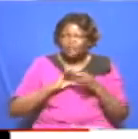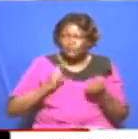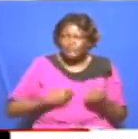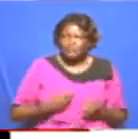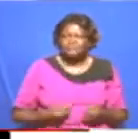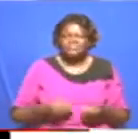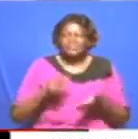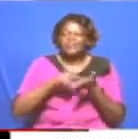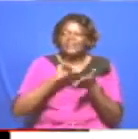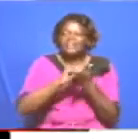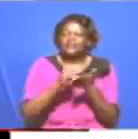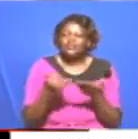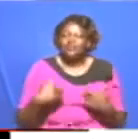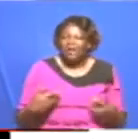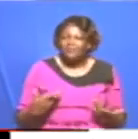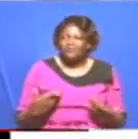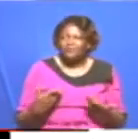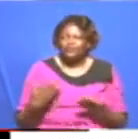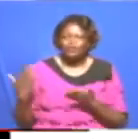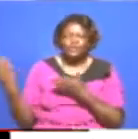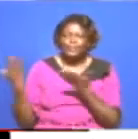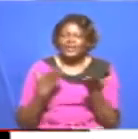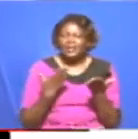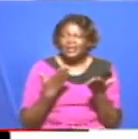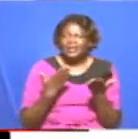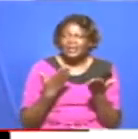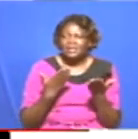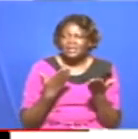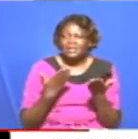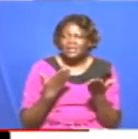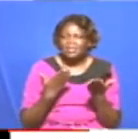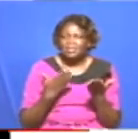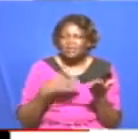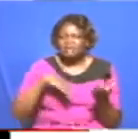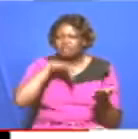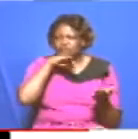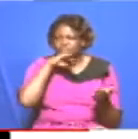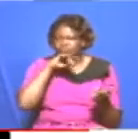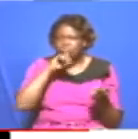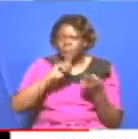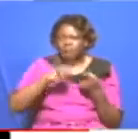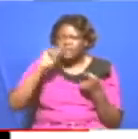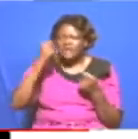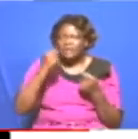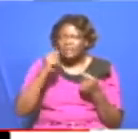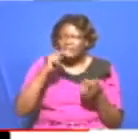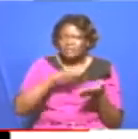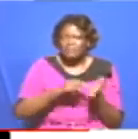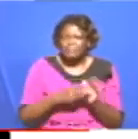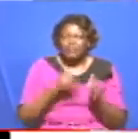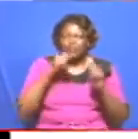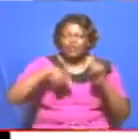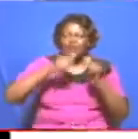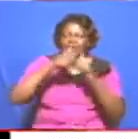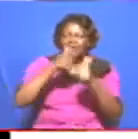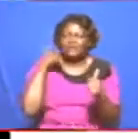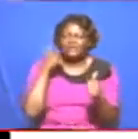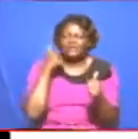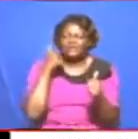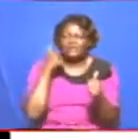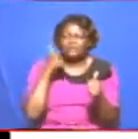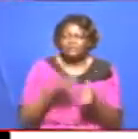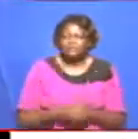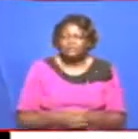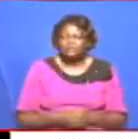nayo ya kuletea wa Kenya Raila Odinga. Ile project tumekataa.